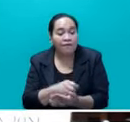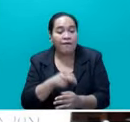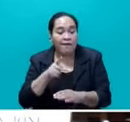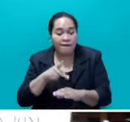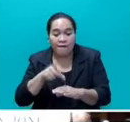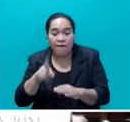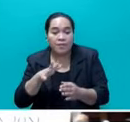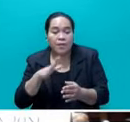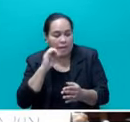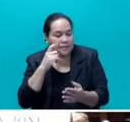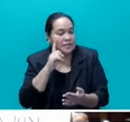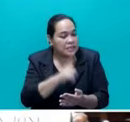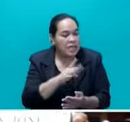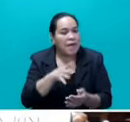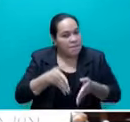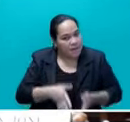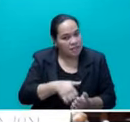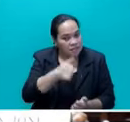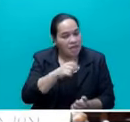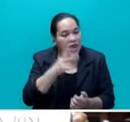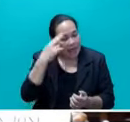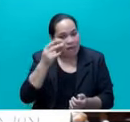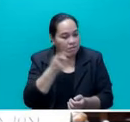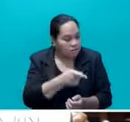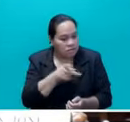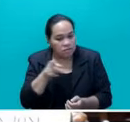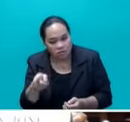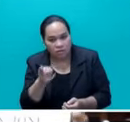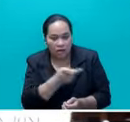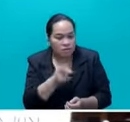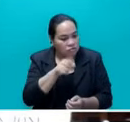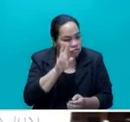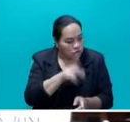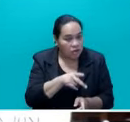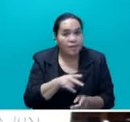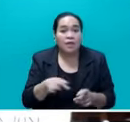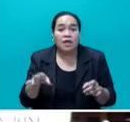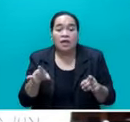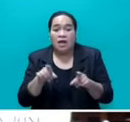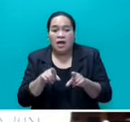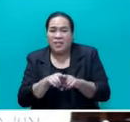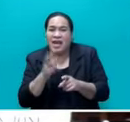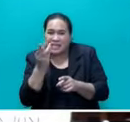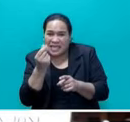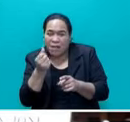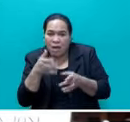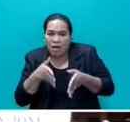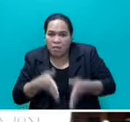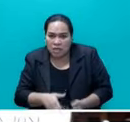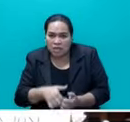they cite the birth certificate name itself too. And of course, sometimes we have people whose birth certificates are in a foreign